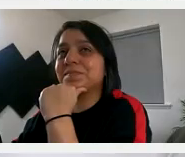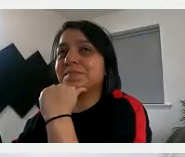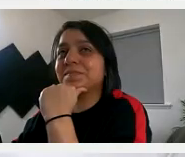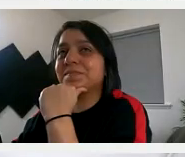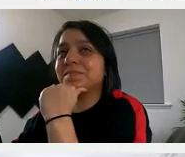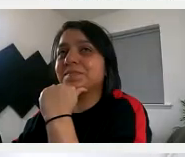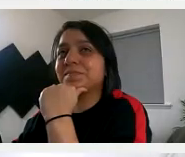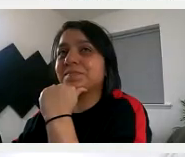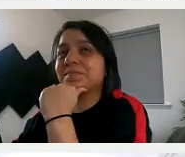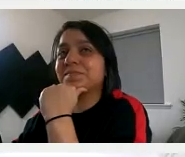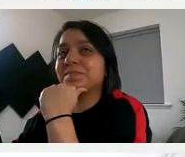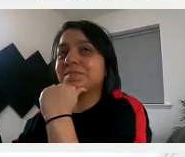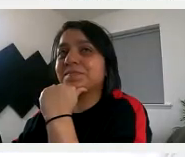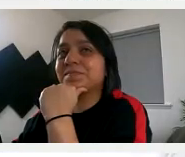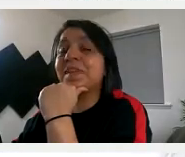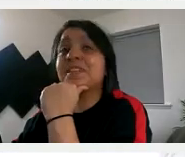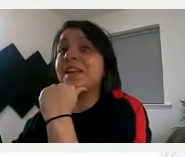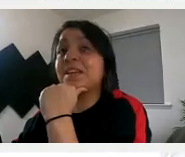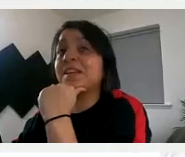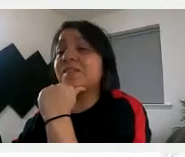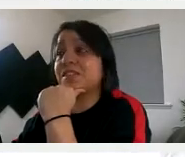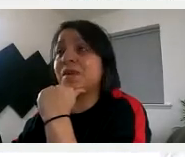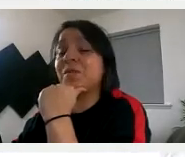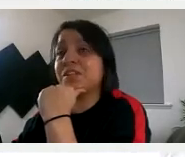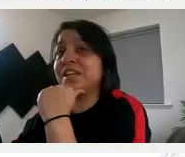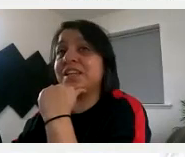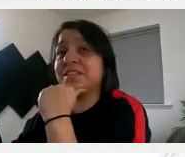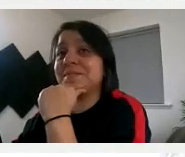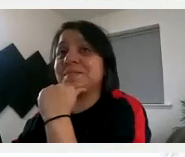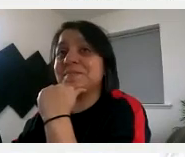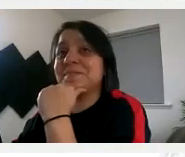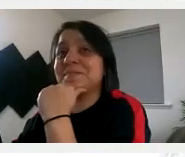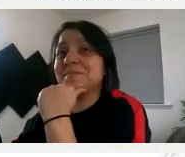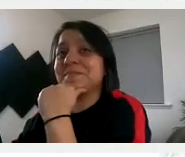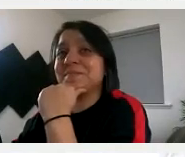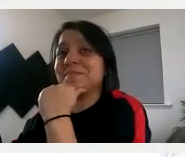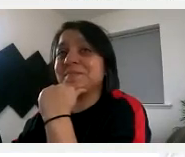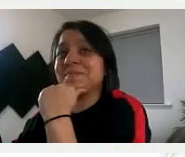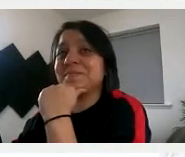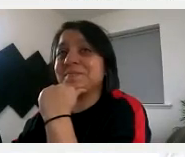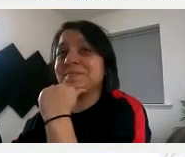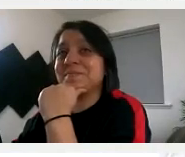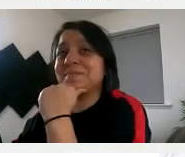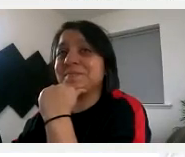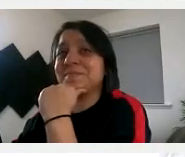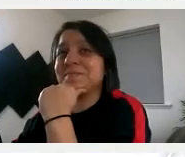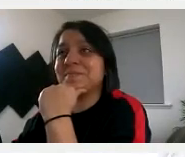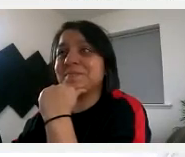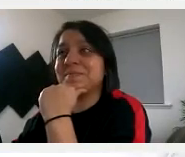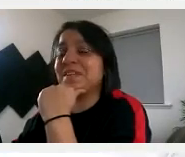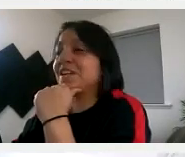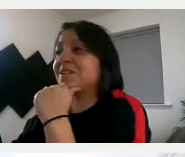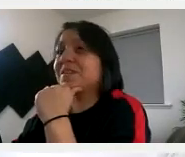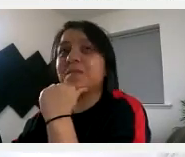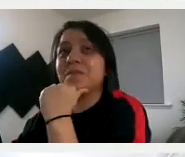Everybody knows for F, but they don't want to say it. Yeah, say it. If it's a swear word, say it. Fulton Foods.